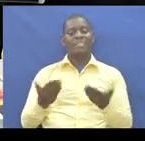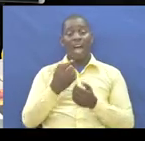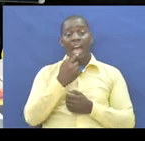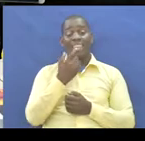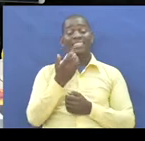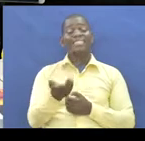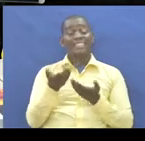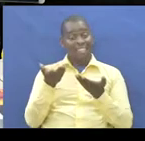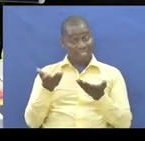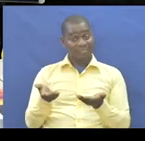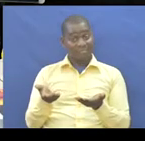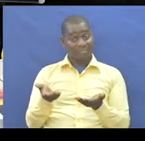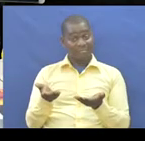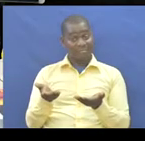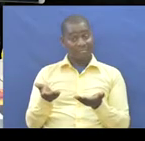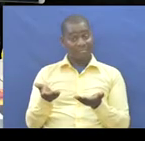some few questions.